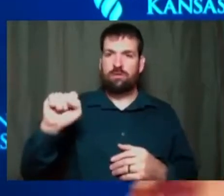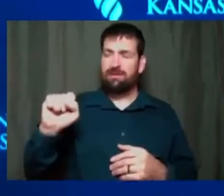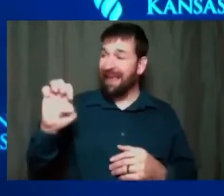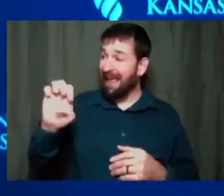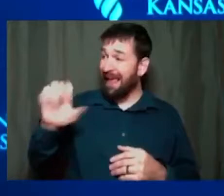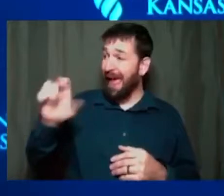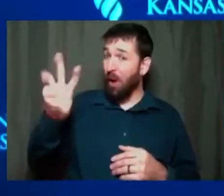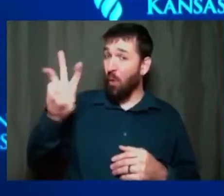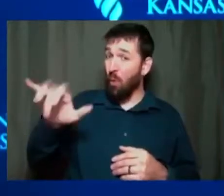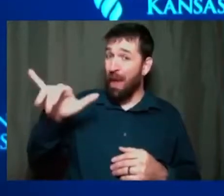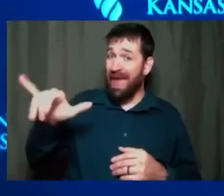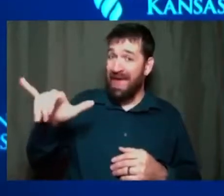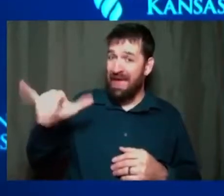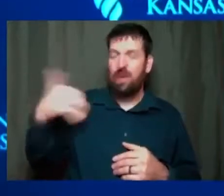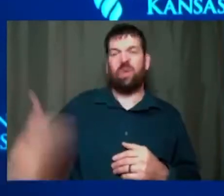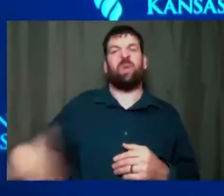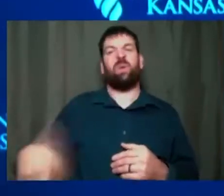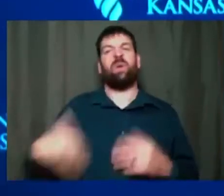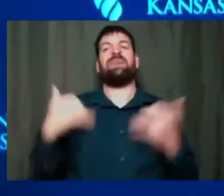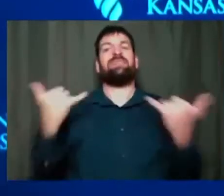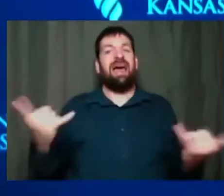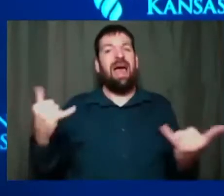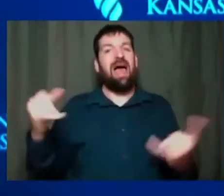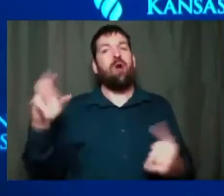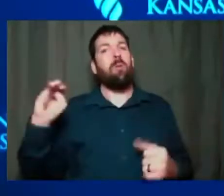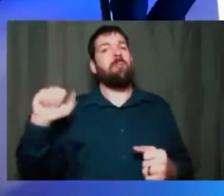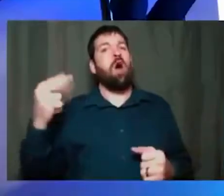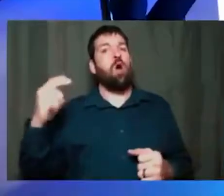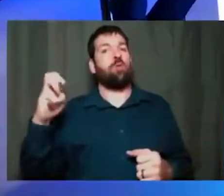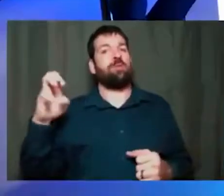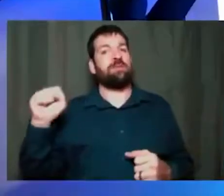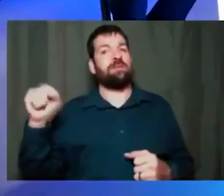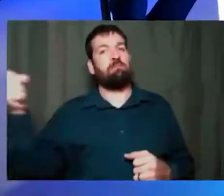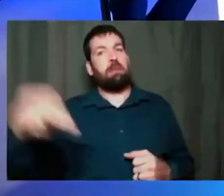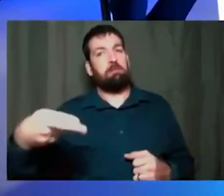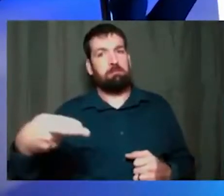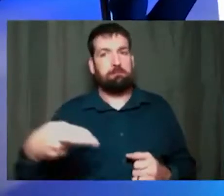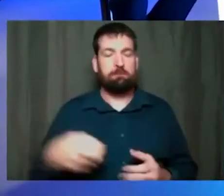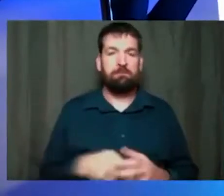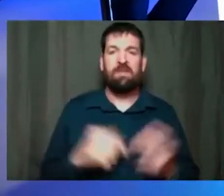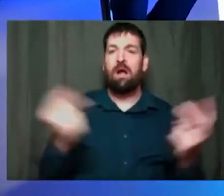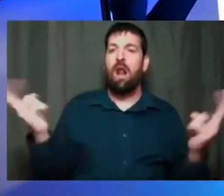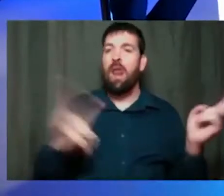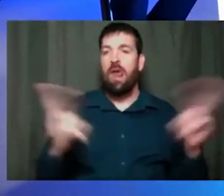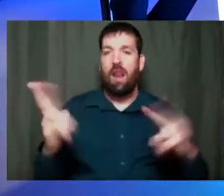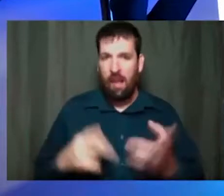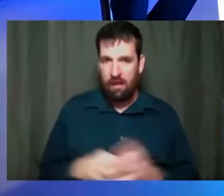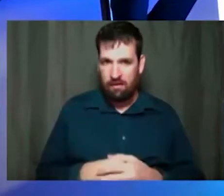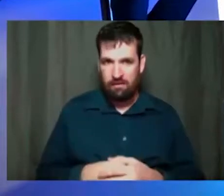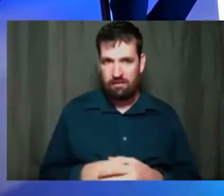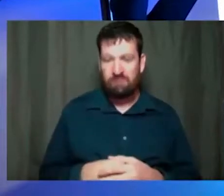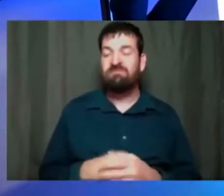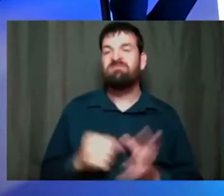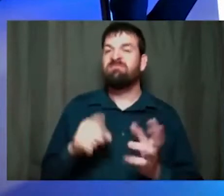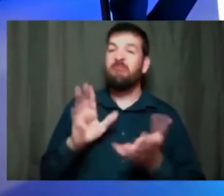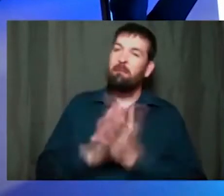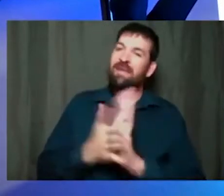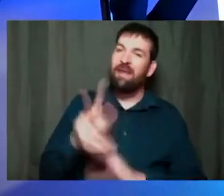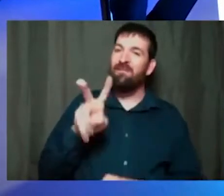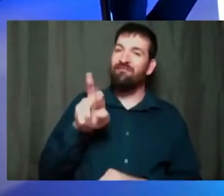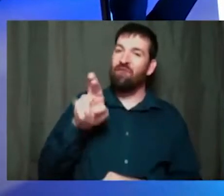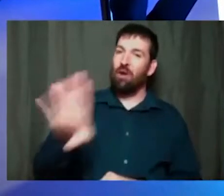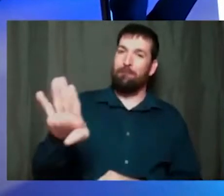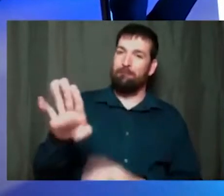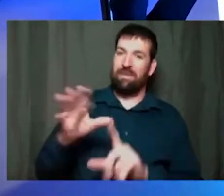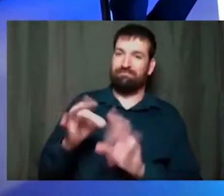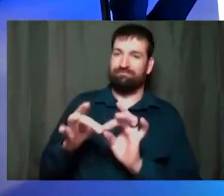yeah. Now, Elwayed. you're Oh, getting yeah, I Mahomes. can't That's handle great. Elwayed. Mahomes It's and great. Elwayed. Getting I Mahomes like and it. Elway's. Yeah, they're verbs. They're real things. Yeah, Verbs. that's an